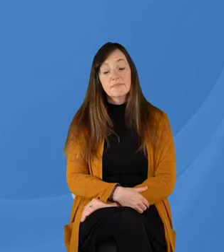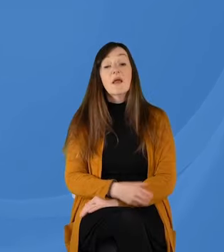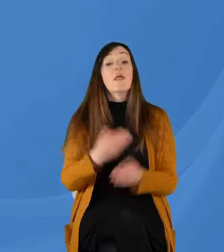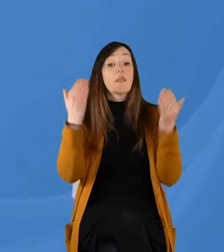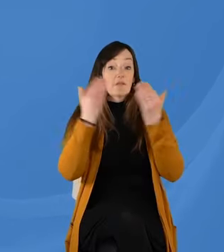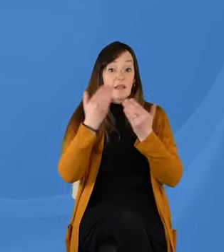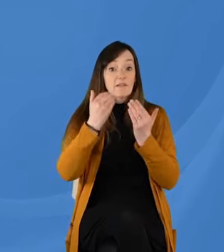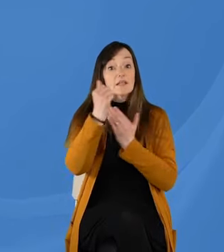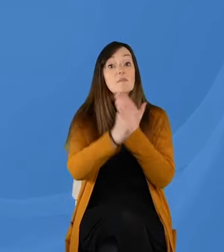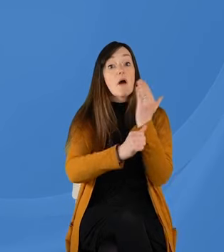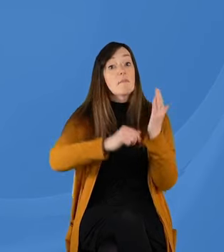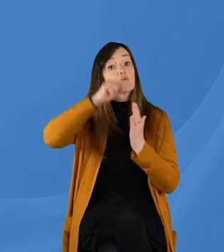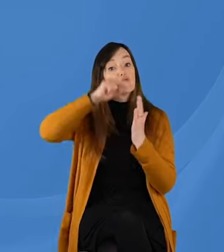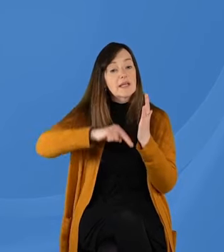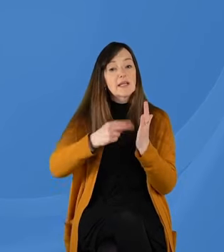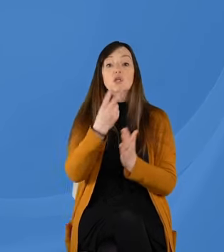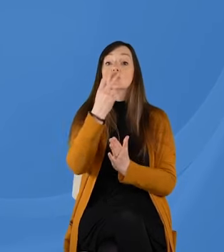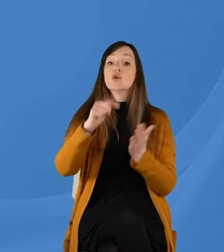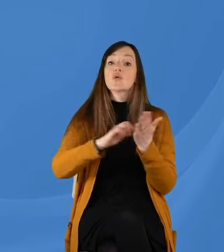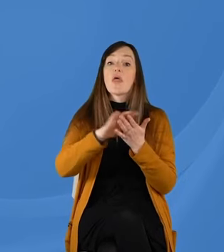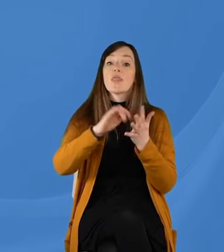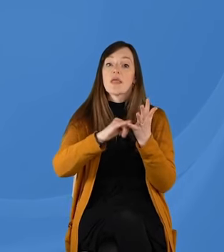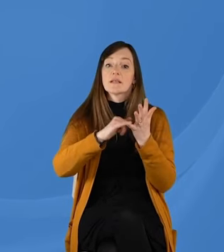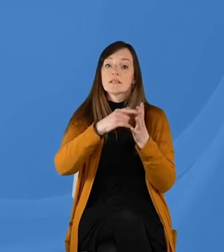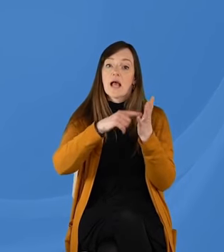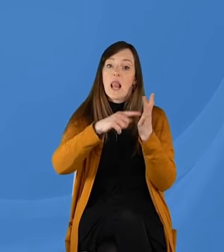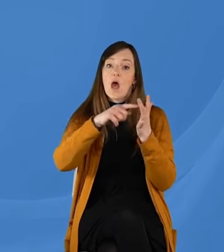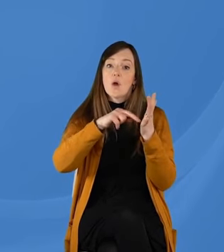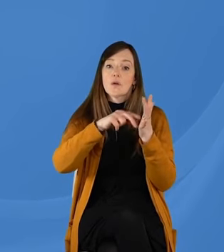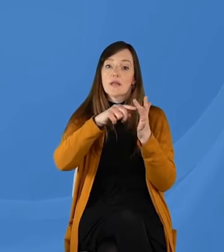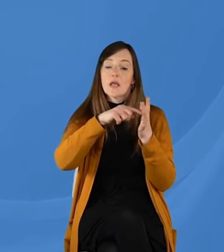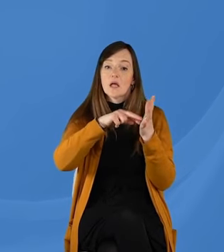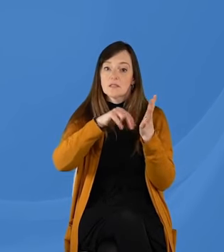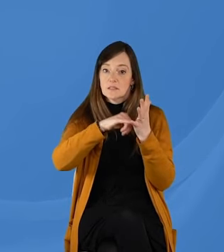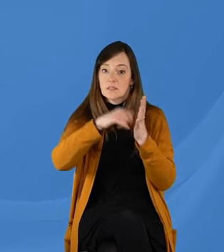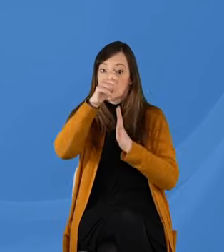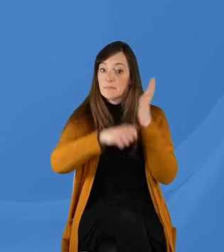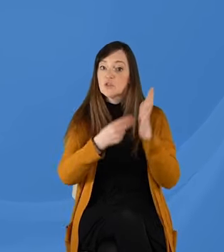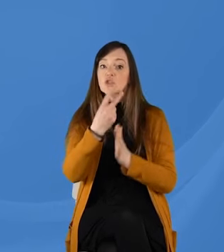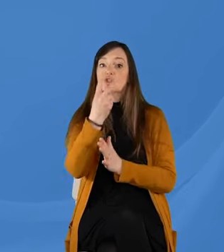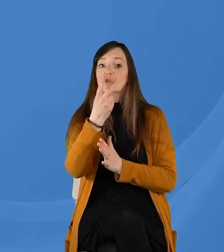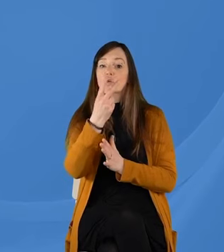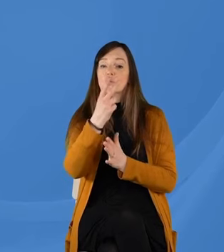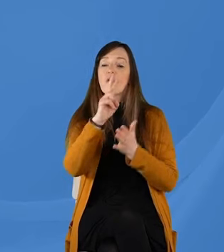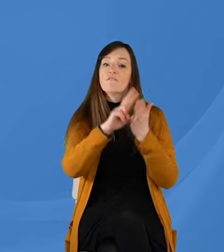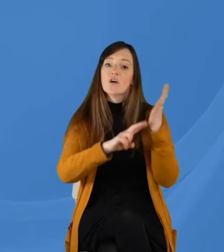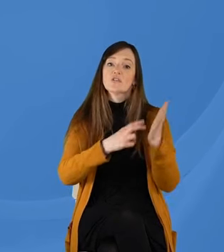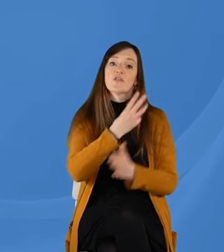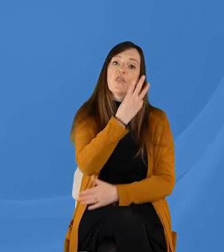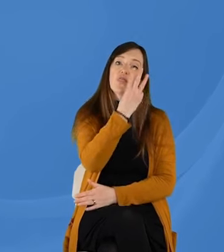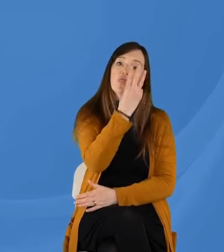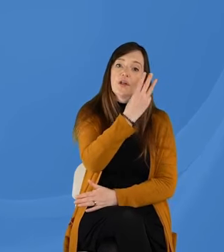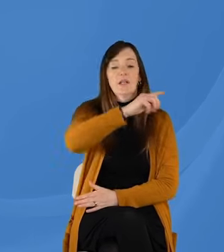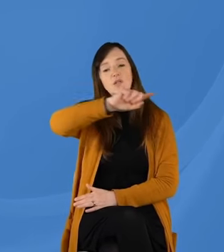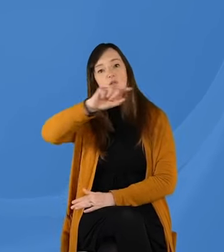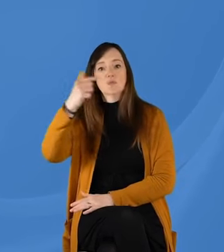This evening's reading is taken from 2 Thessalonians chapter 2, verses 13 to 17. That's 2 Thessalonians,